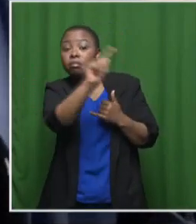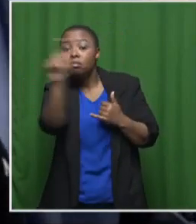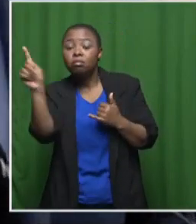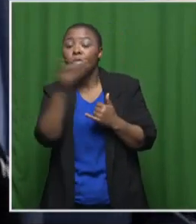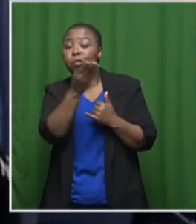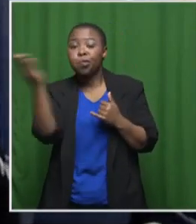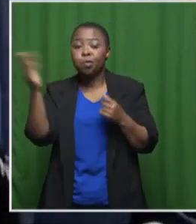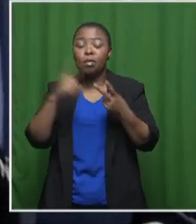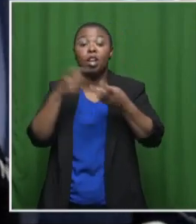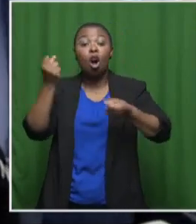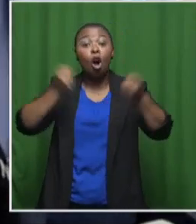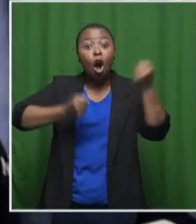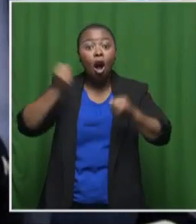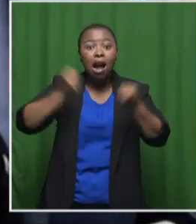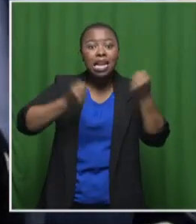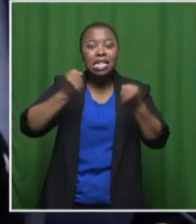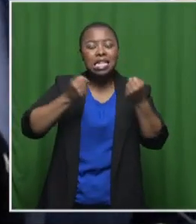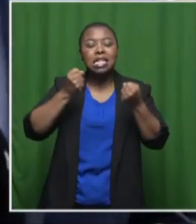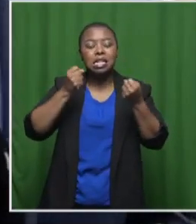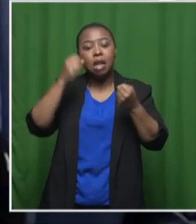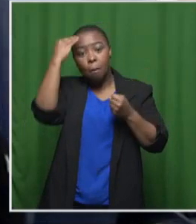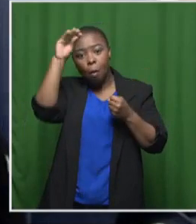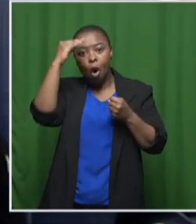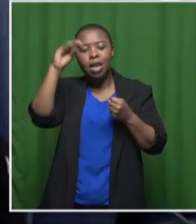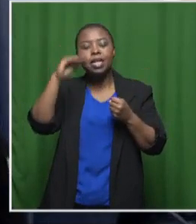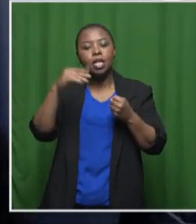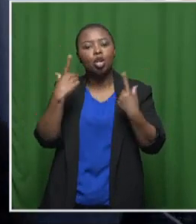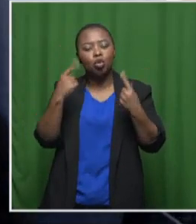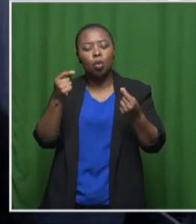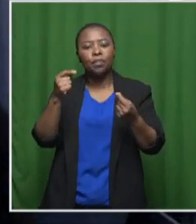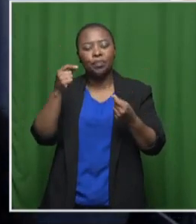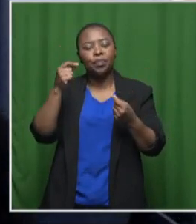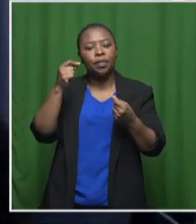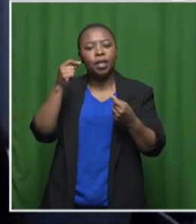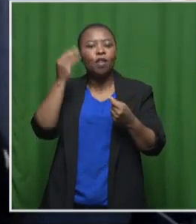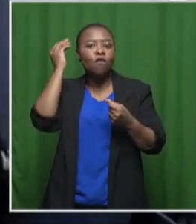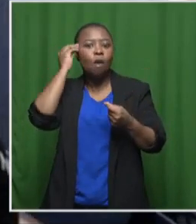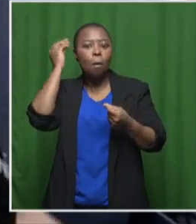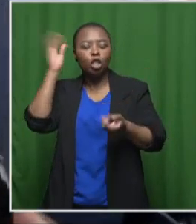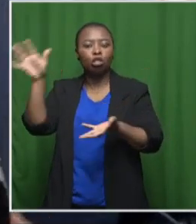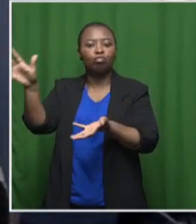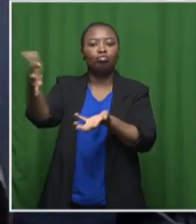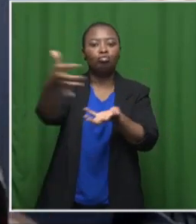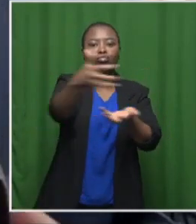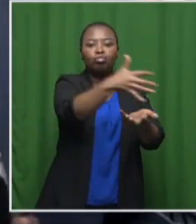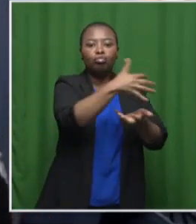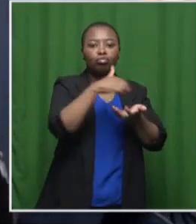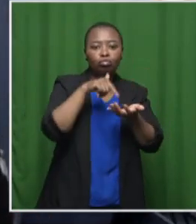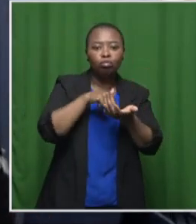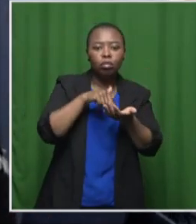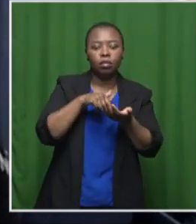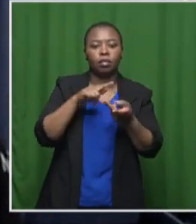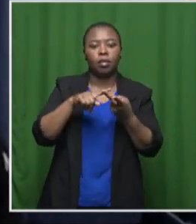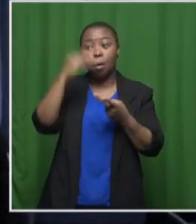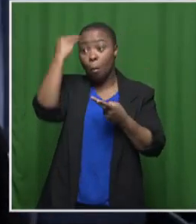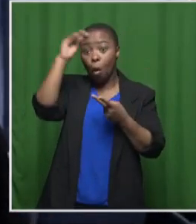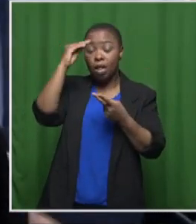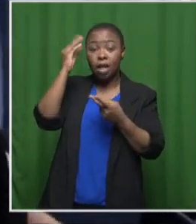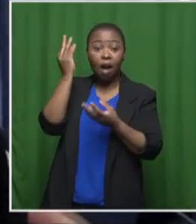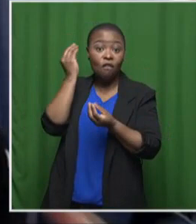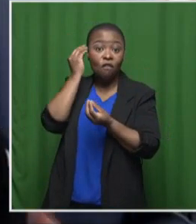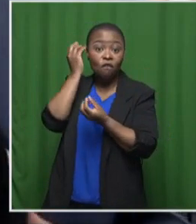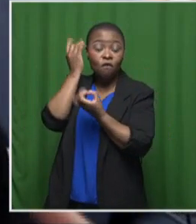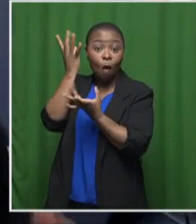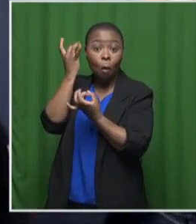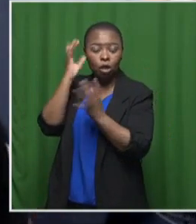every vehicle out there is doing several intelligence gathering activities and giving that officer much better information and